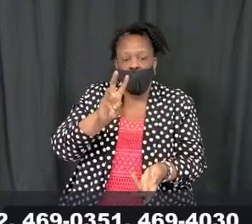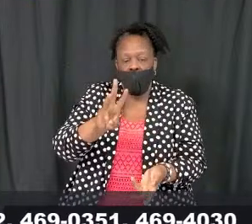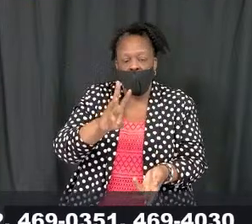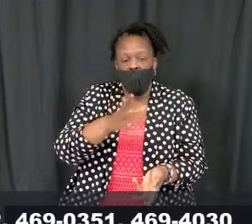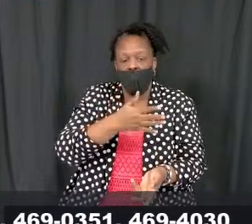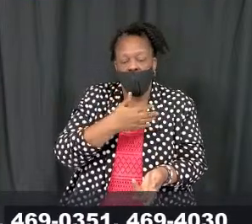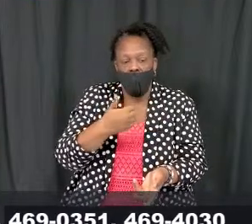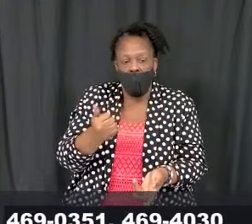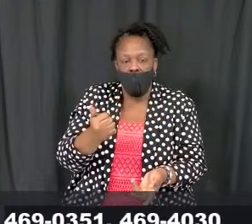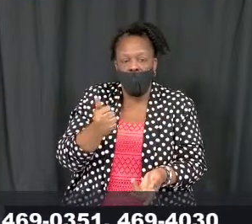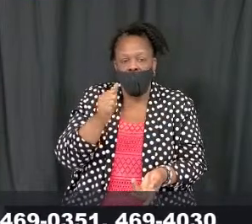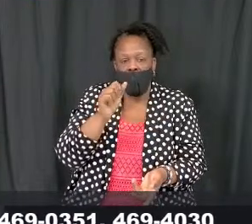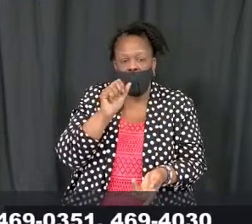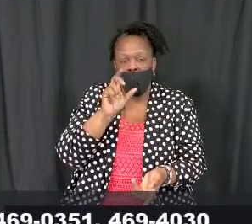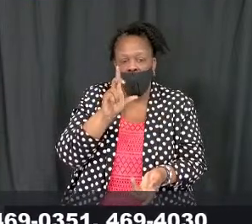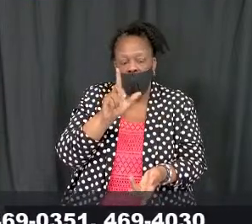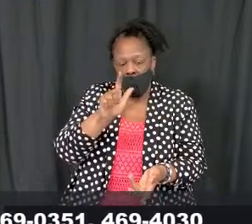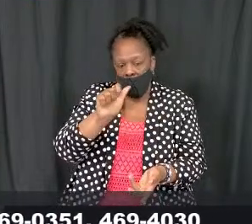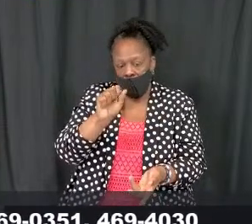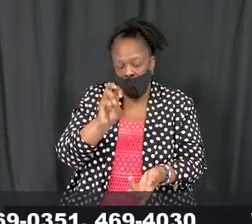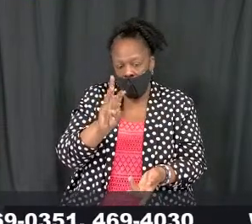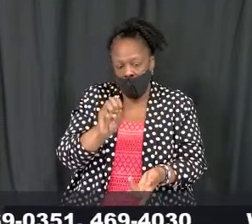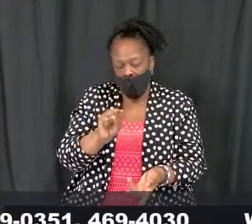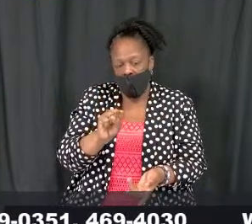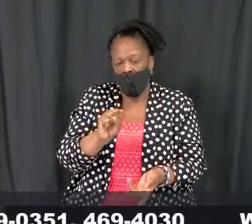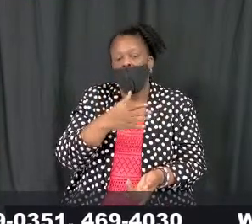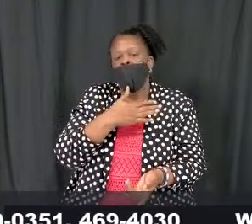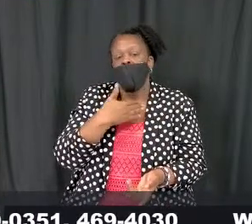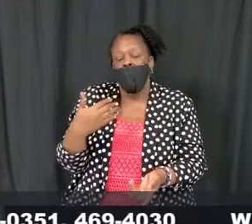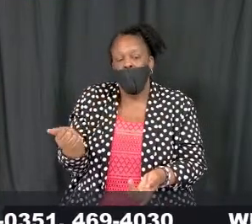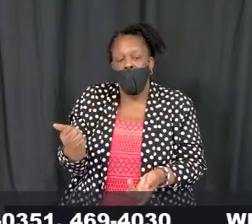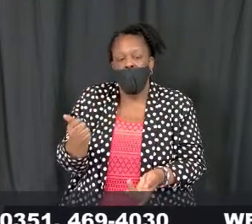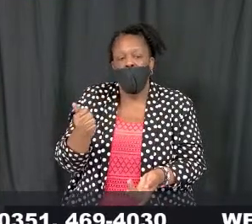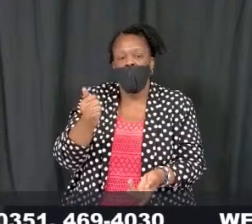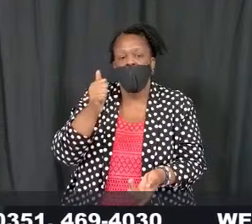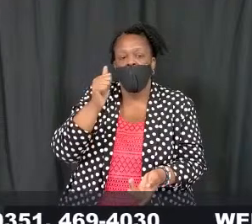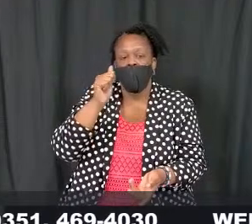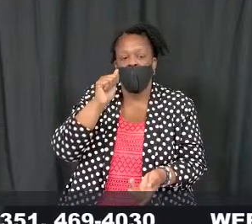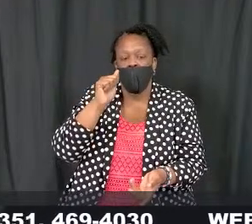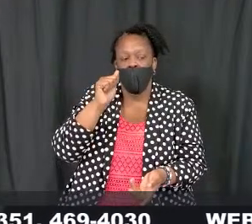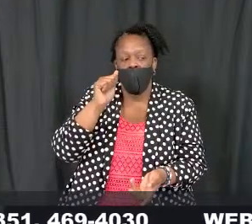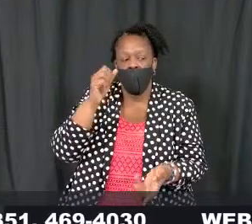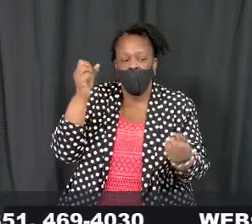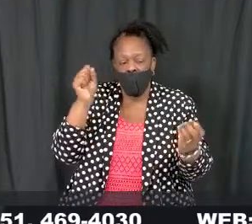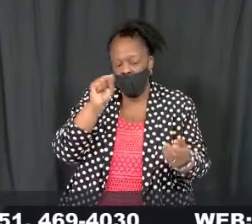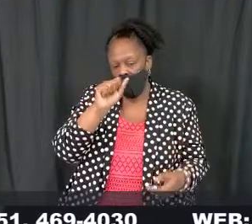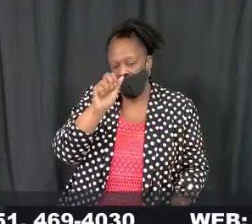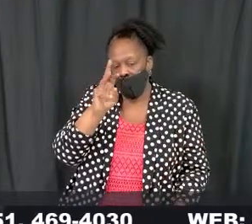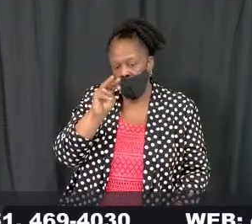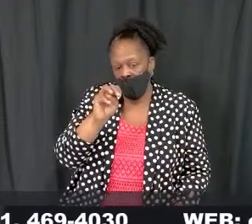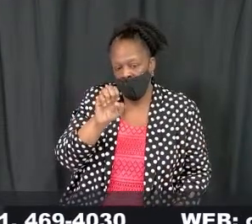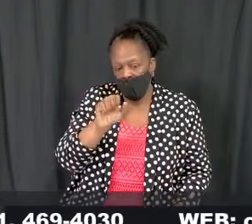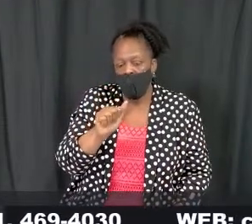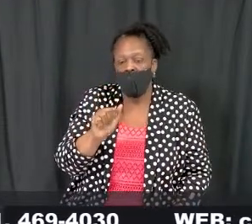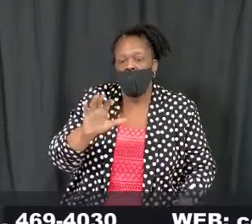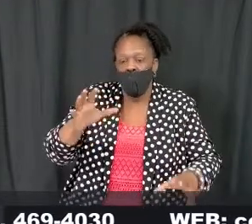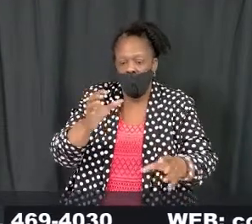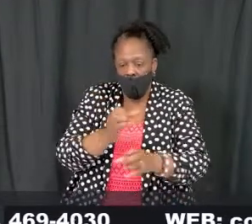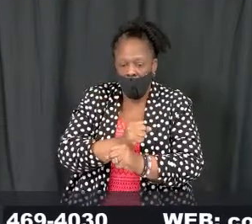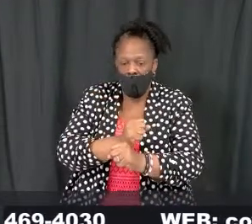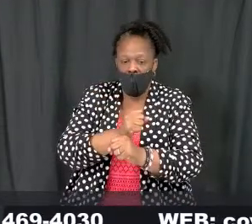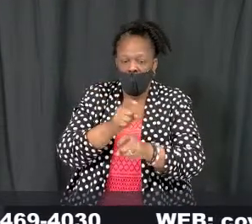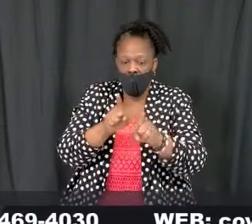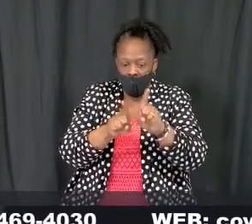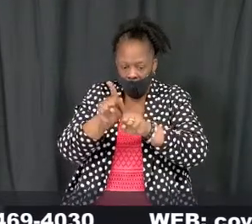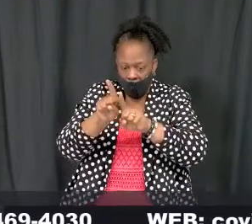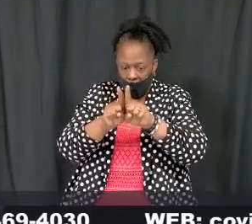and Mr. Samuel for their receiving of the Companion Star of the Merit today at